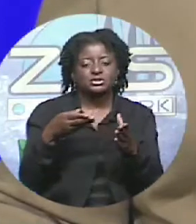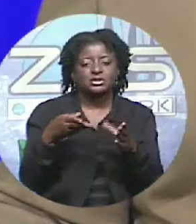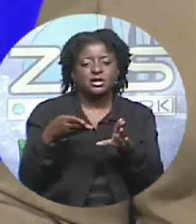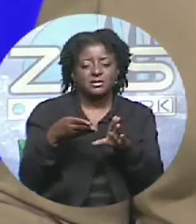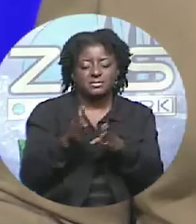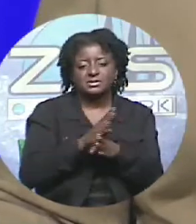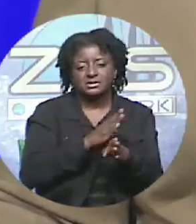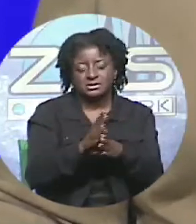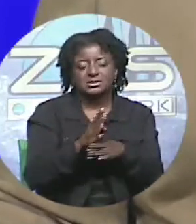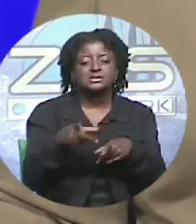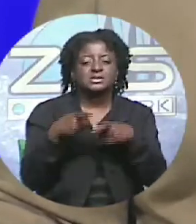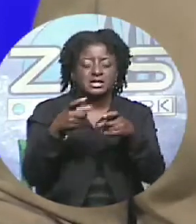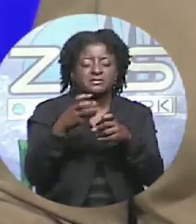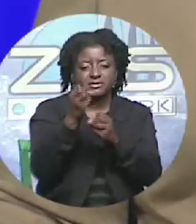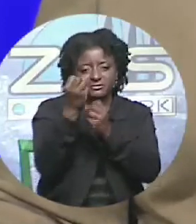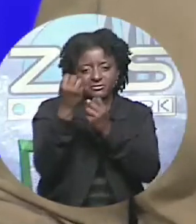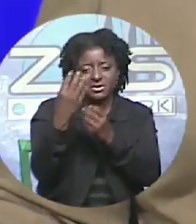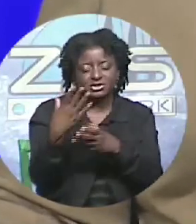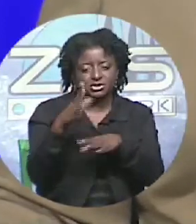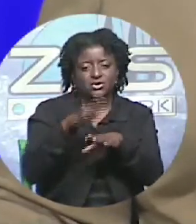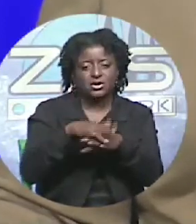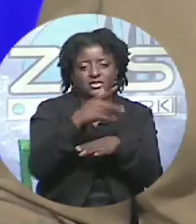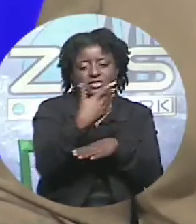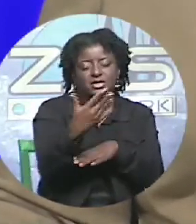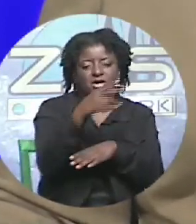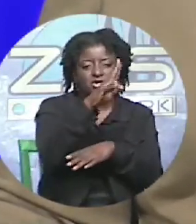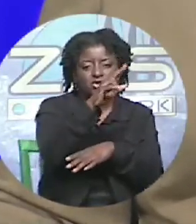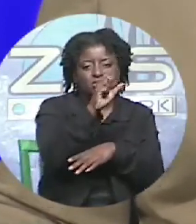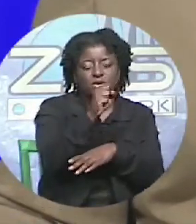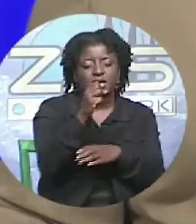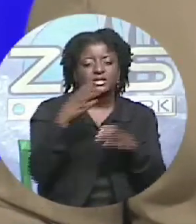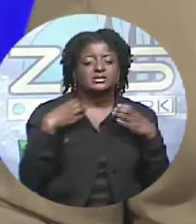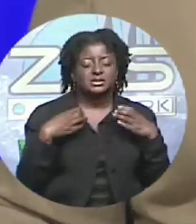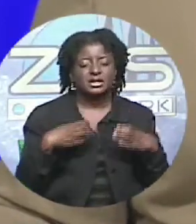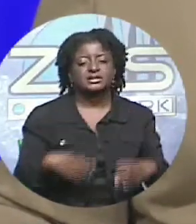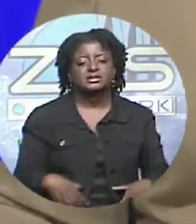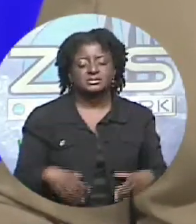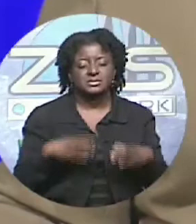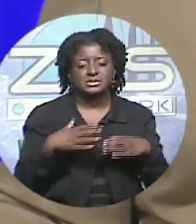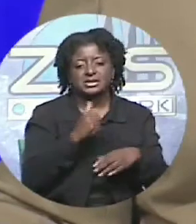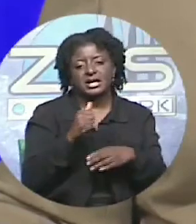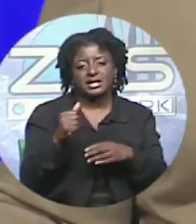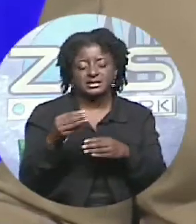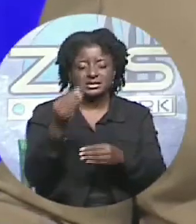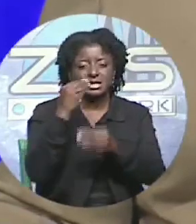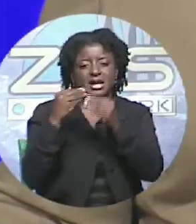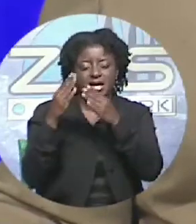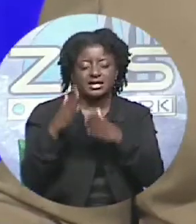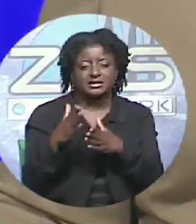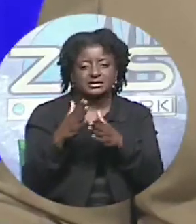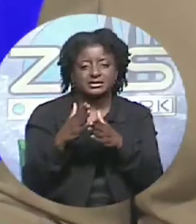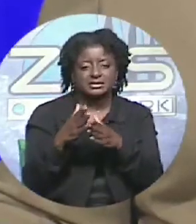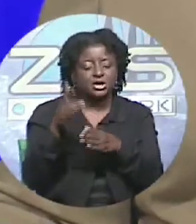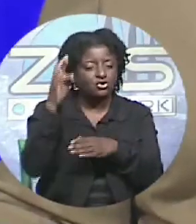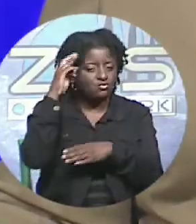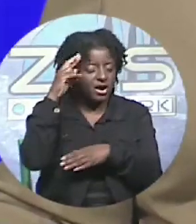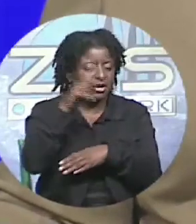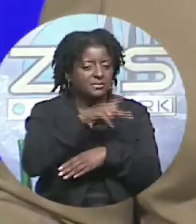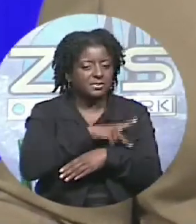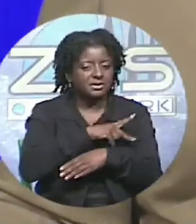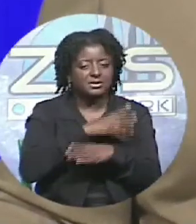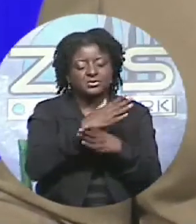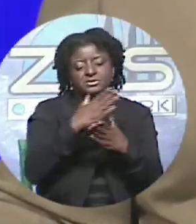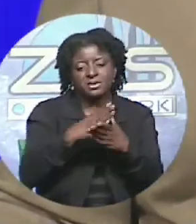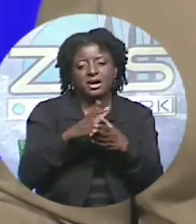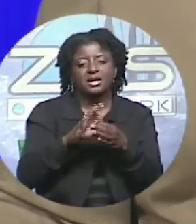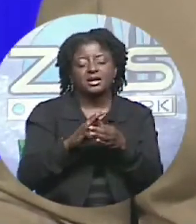or clients. The former Minister of Financial Services and the Member of Parliament for Elizabeth, Ryan Pinder, was instrumental in signing the agreement.